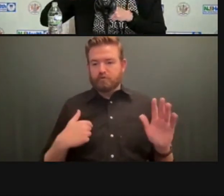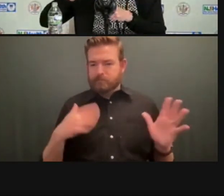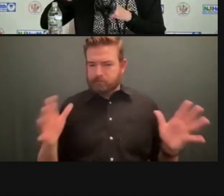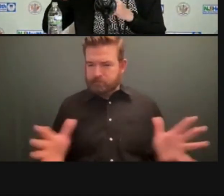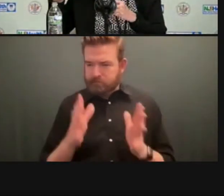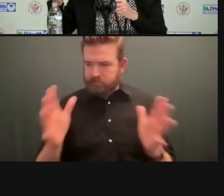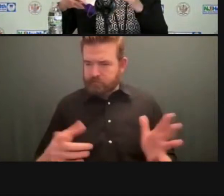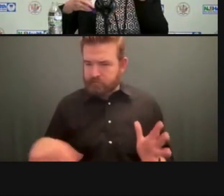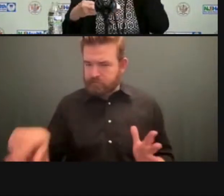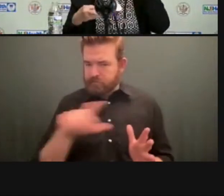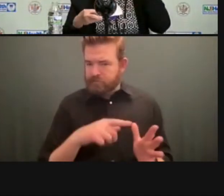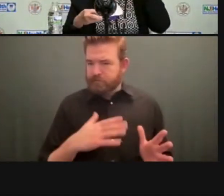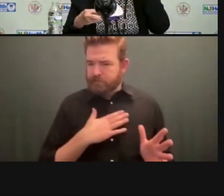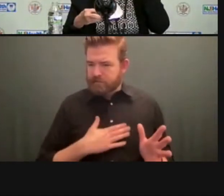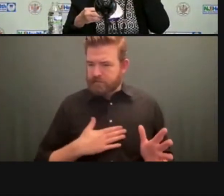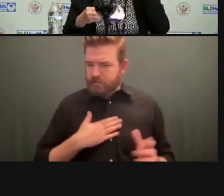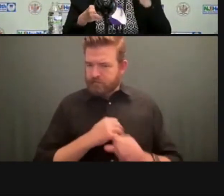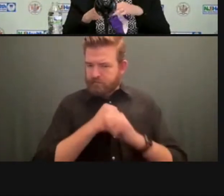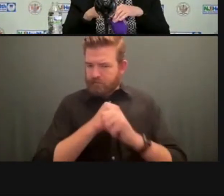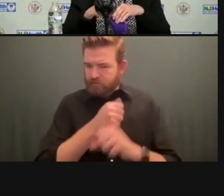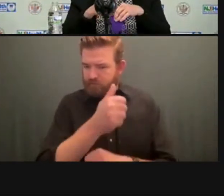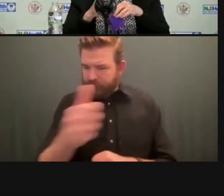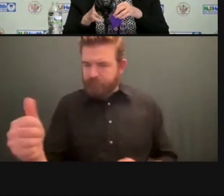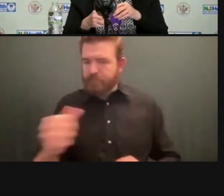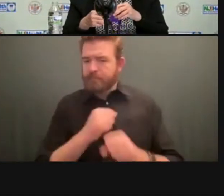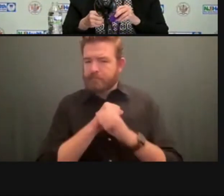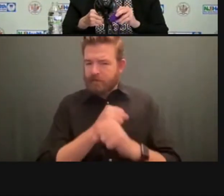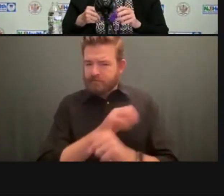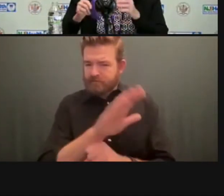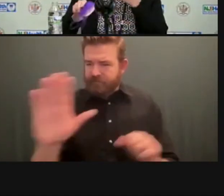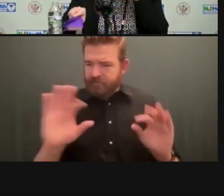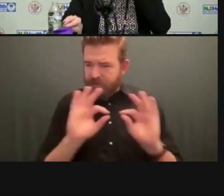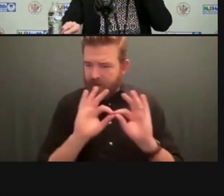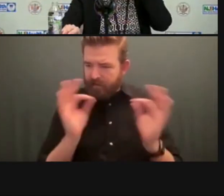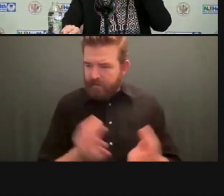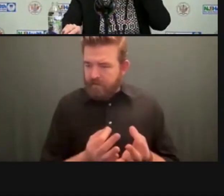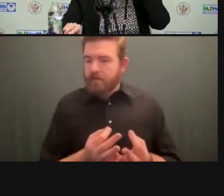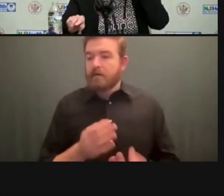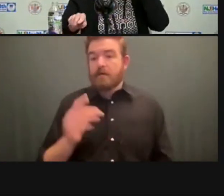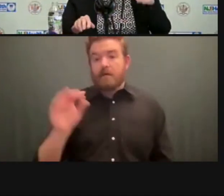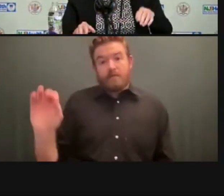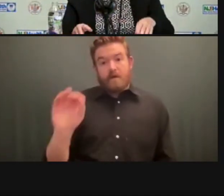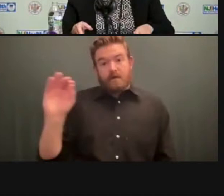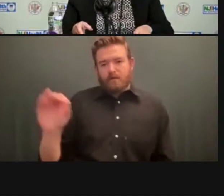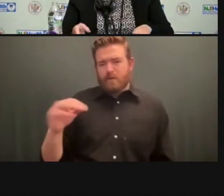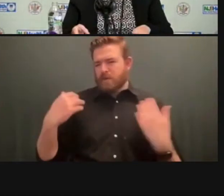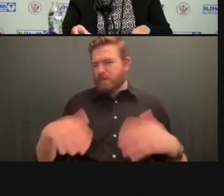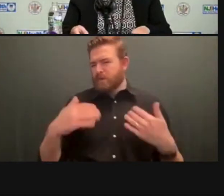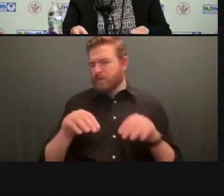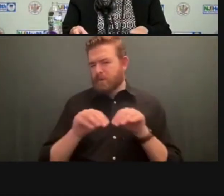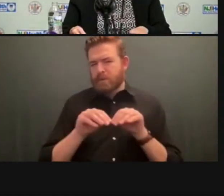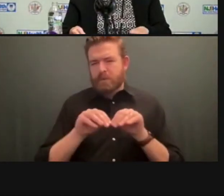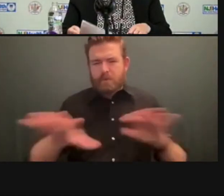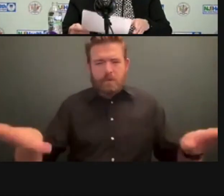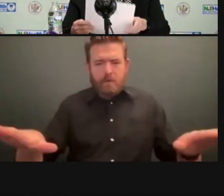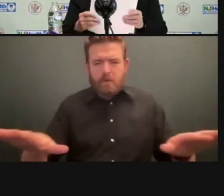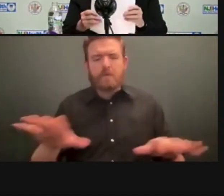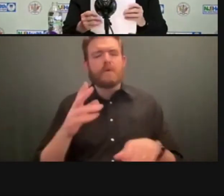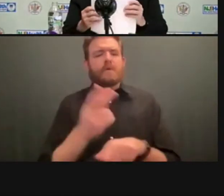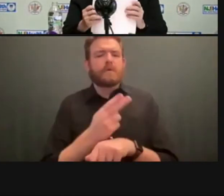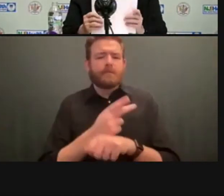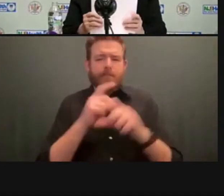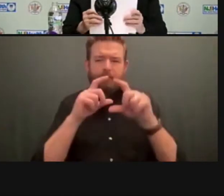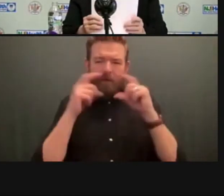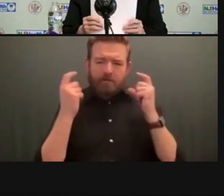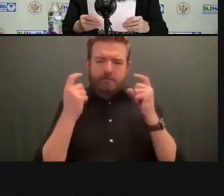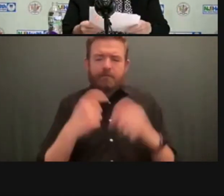and their families during this Omicron tsunami. Get boosted, wear a mask, use common sense, get tested, and stay home if you